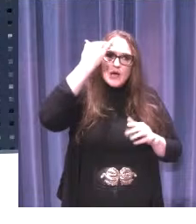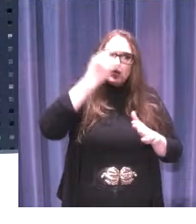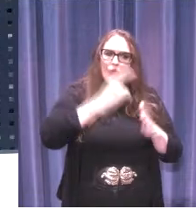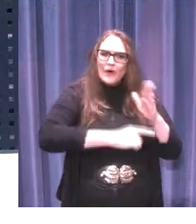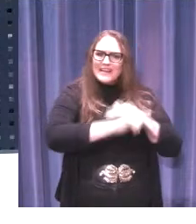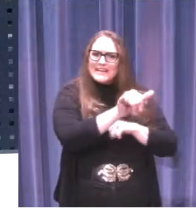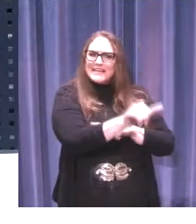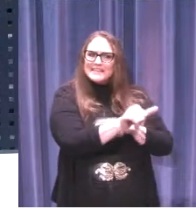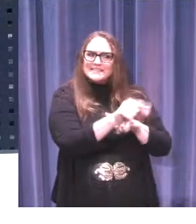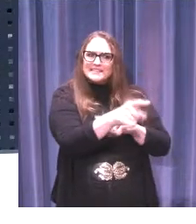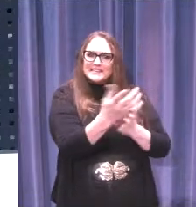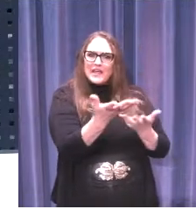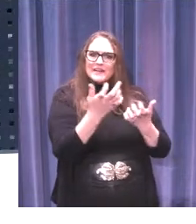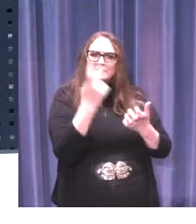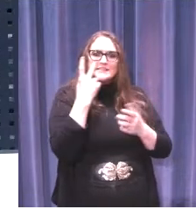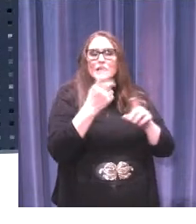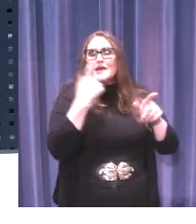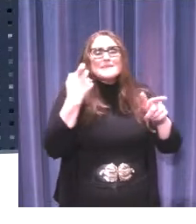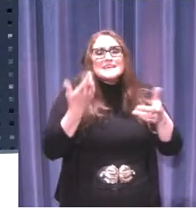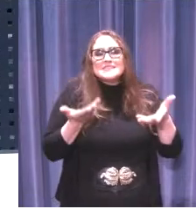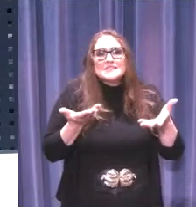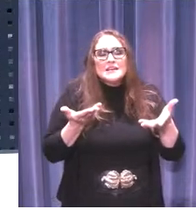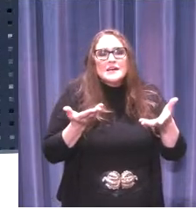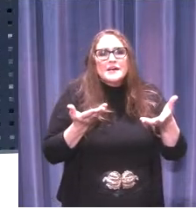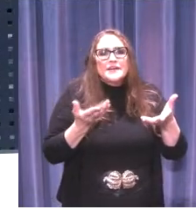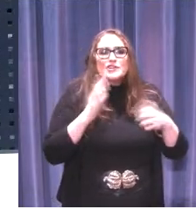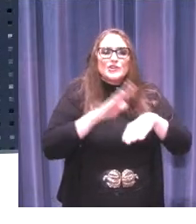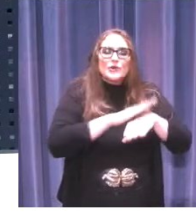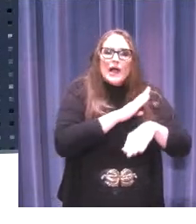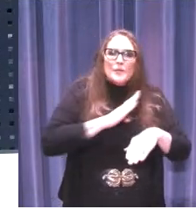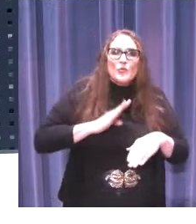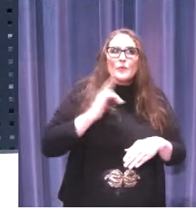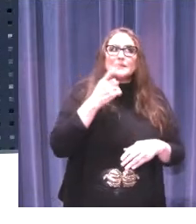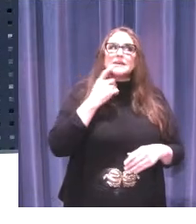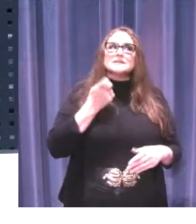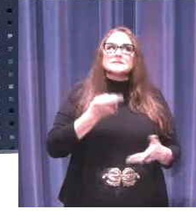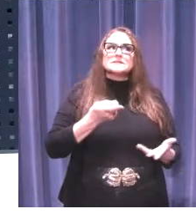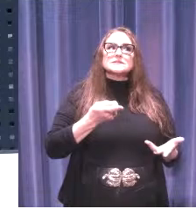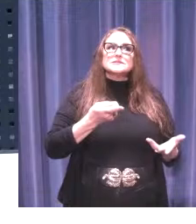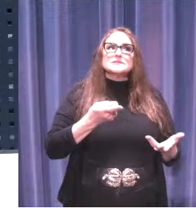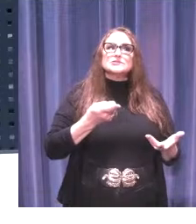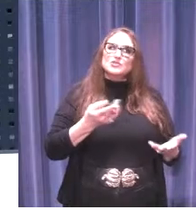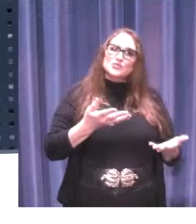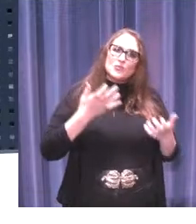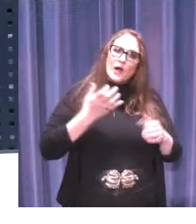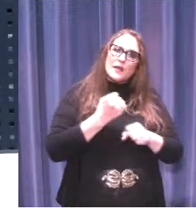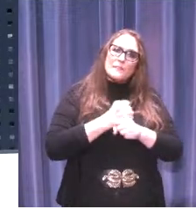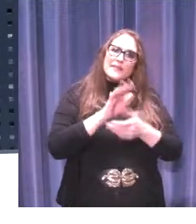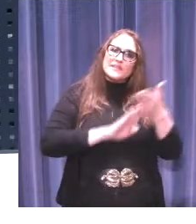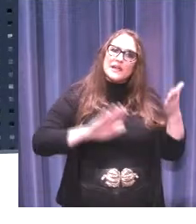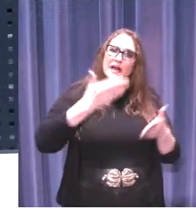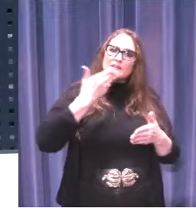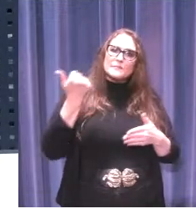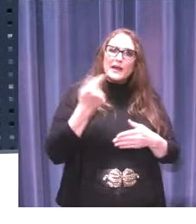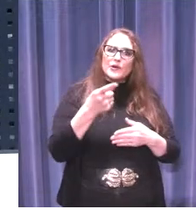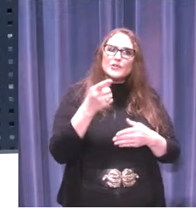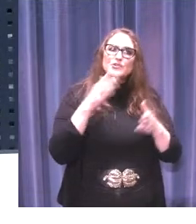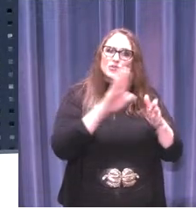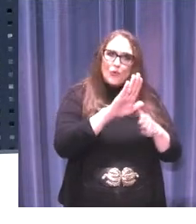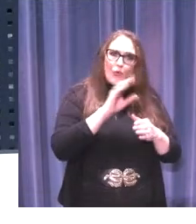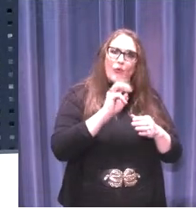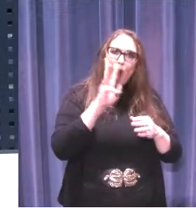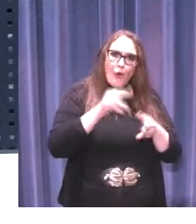it is they'd like to see, because you're on a board because you want to make the college better in your own